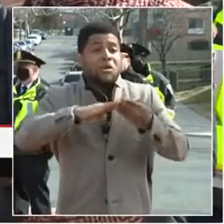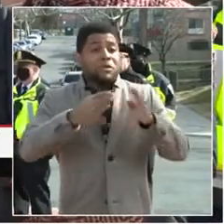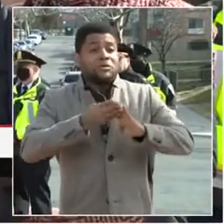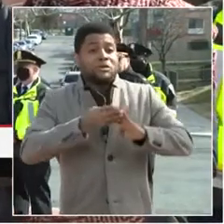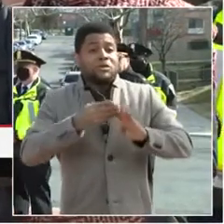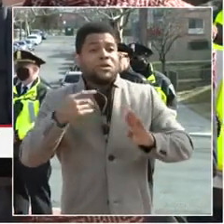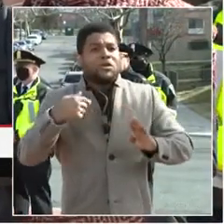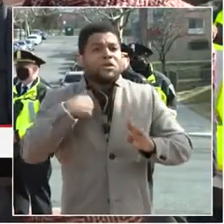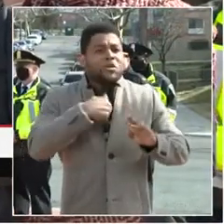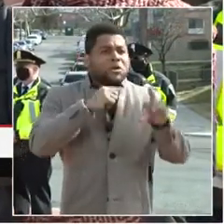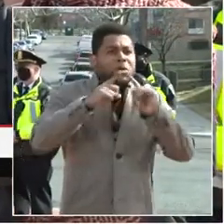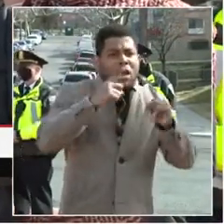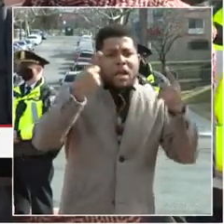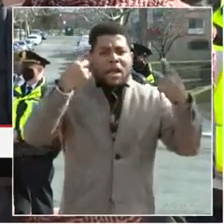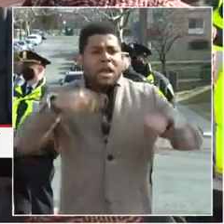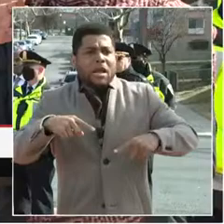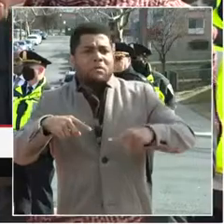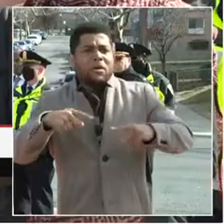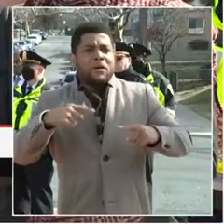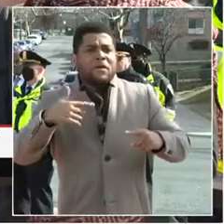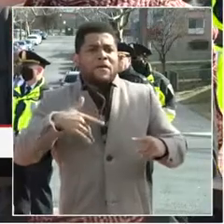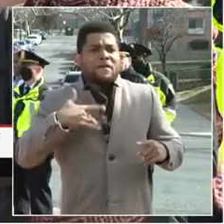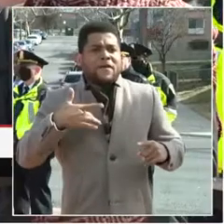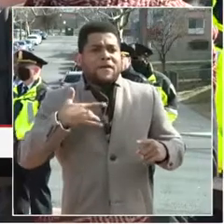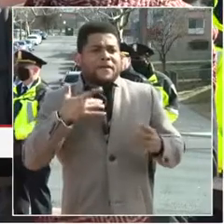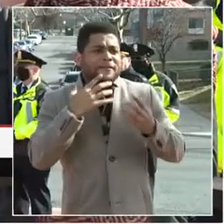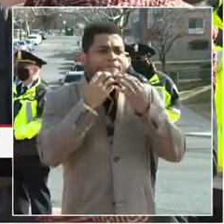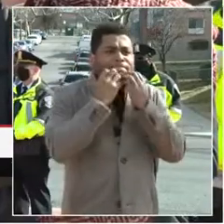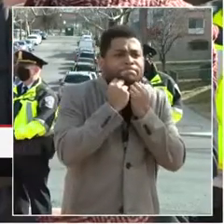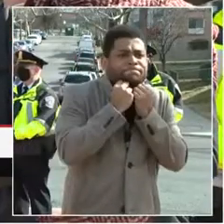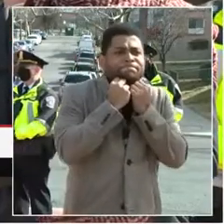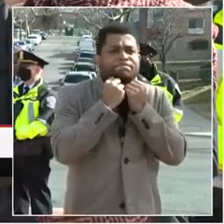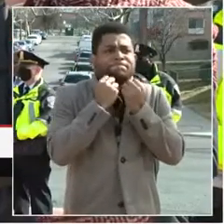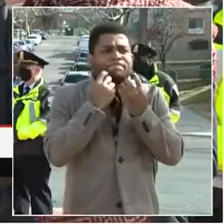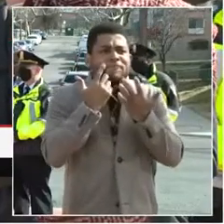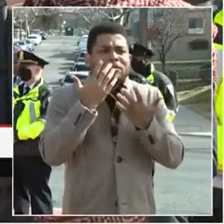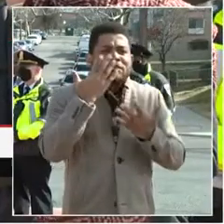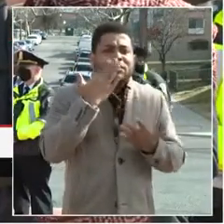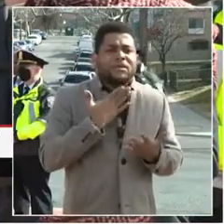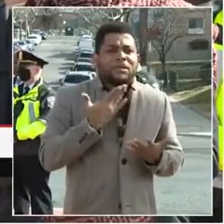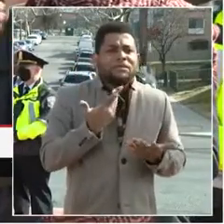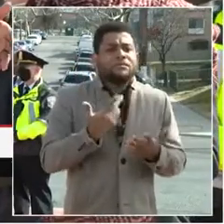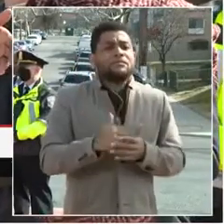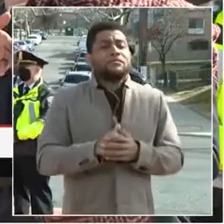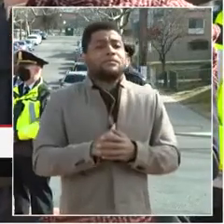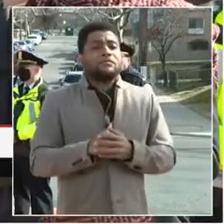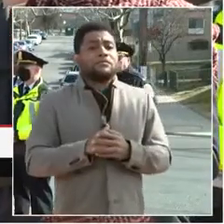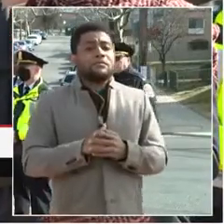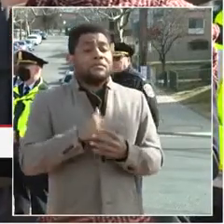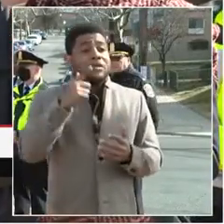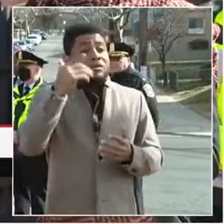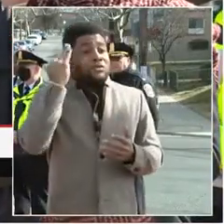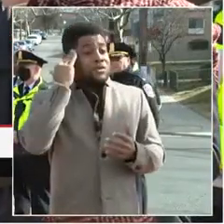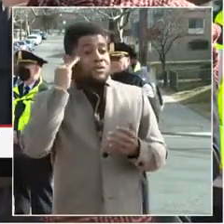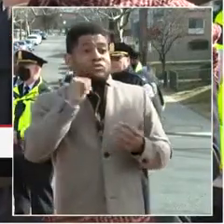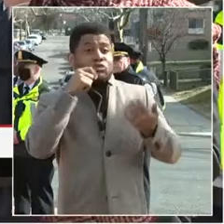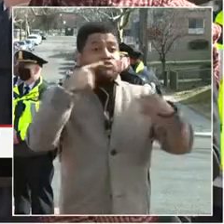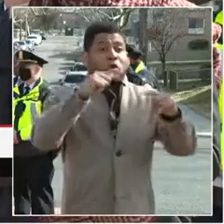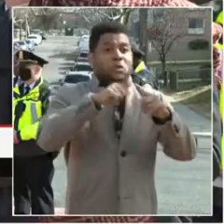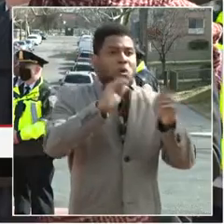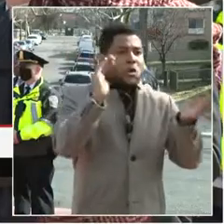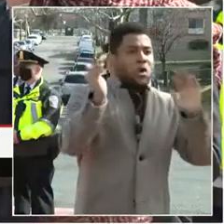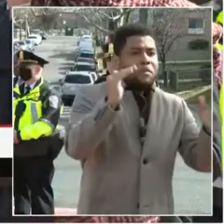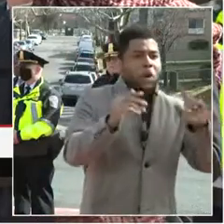just not, and again, it's not to say that one homicide is more important to another, or more important than another, but,